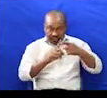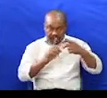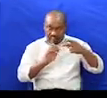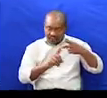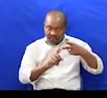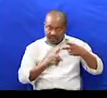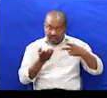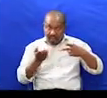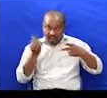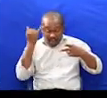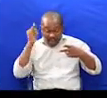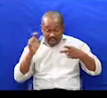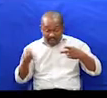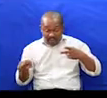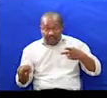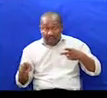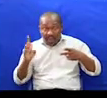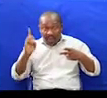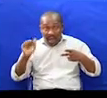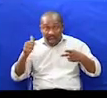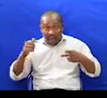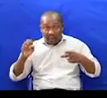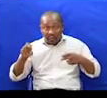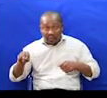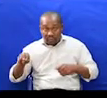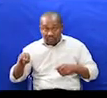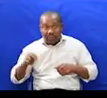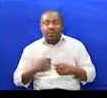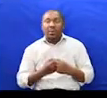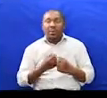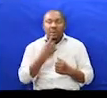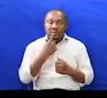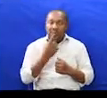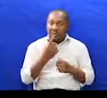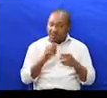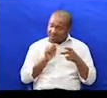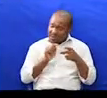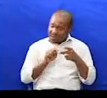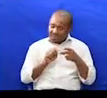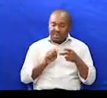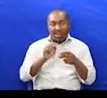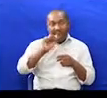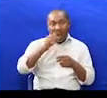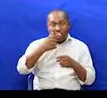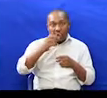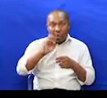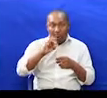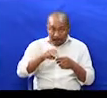of the Dalton was this atom. He said this atom